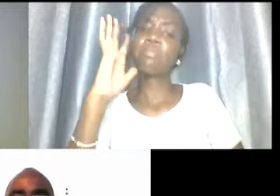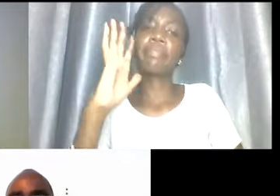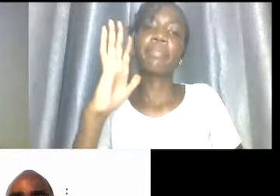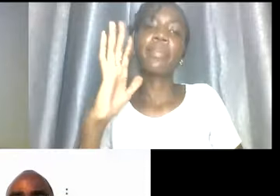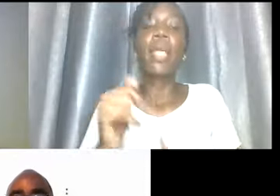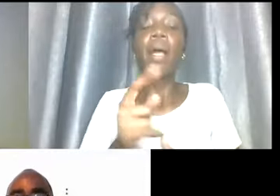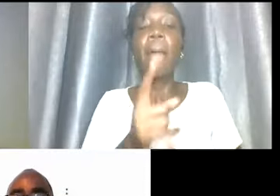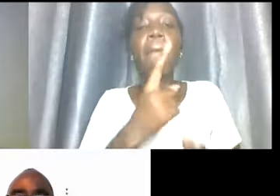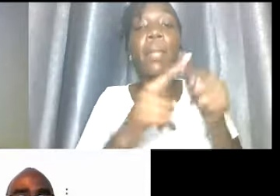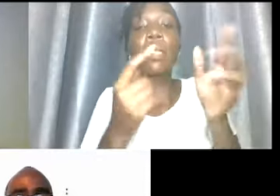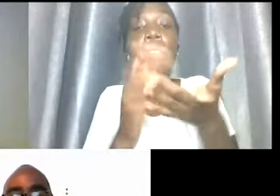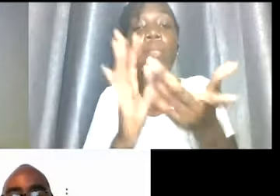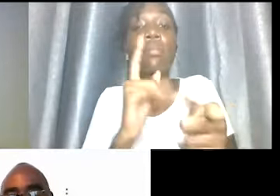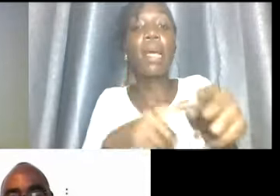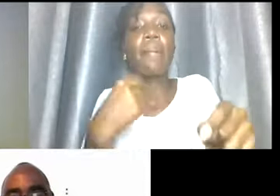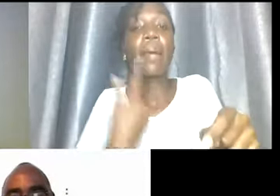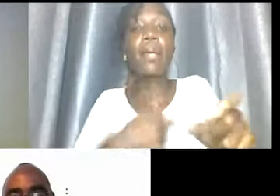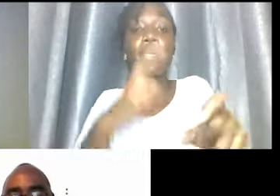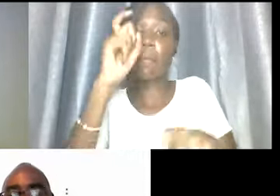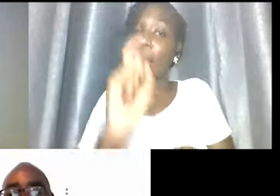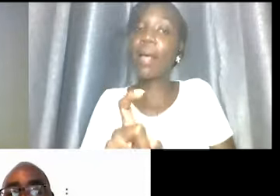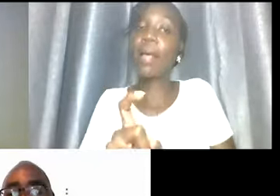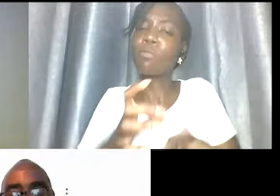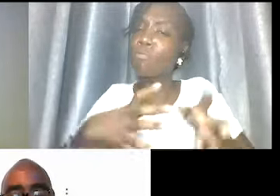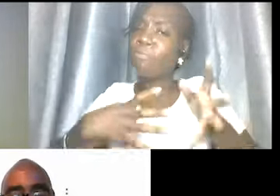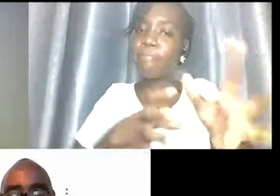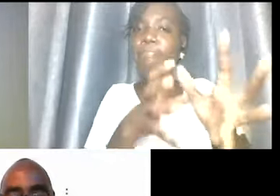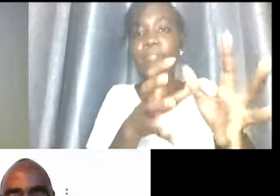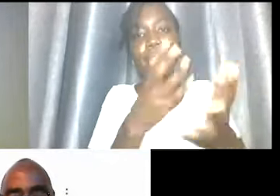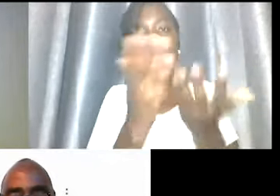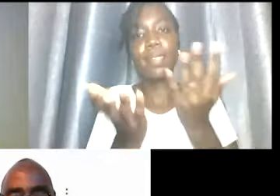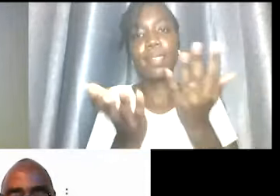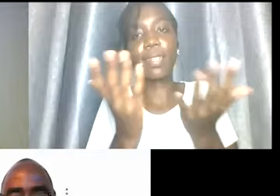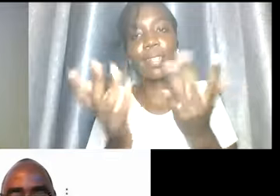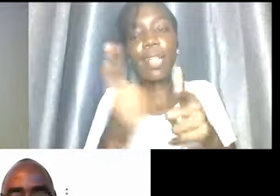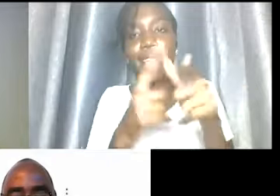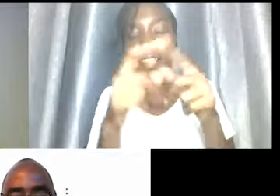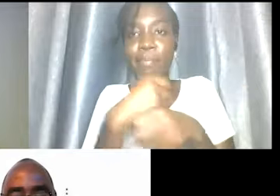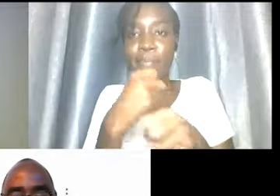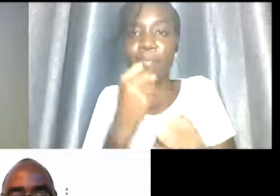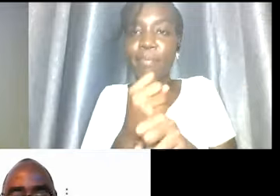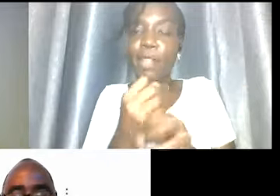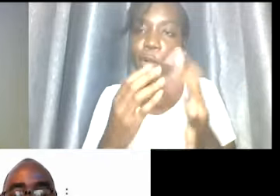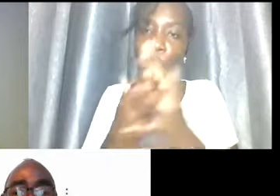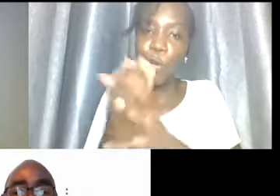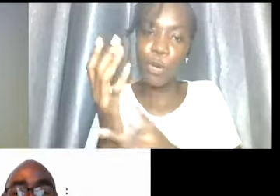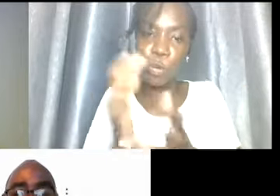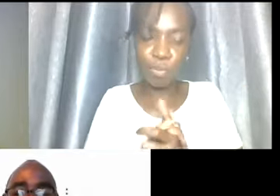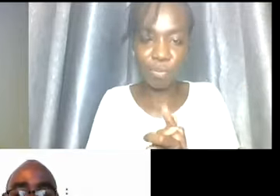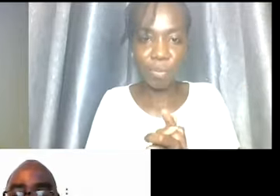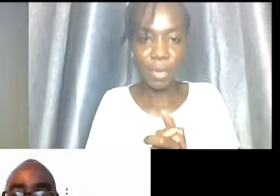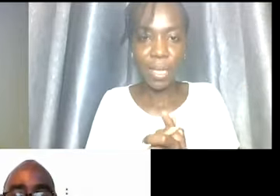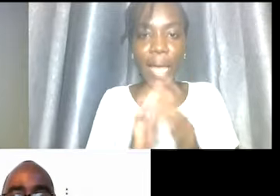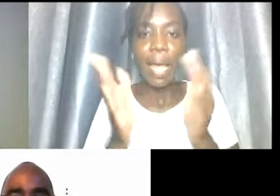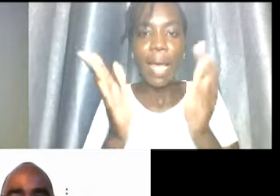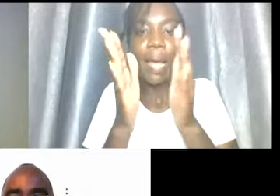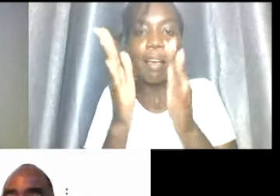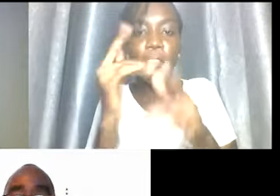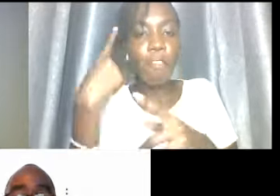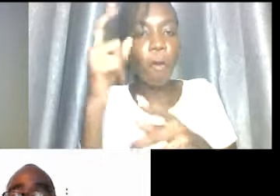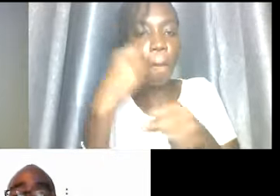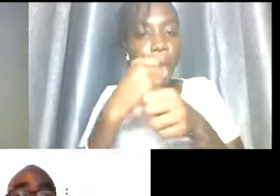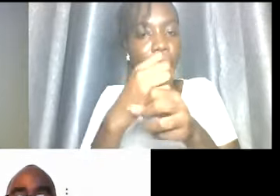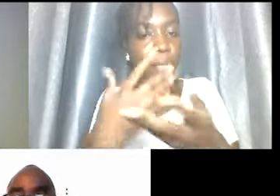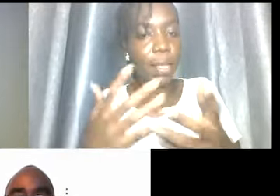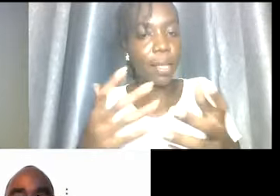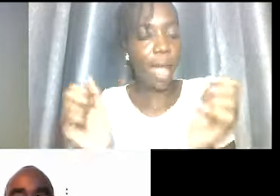sometimes we have to force situations and force our way through in order to make the road happen. The road will